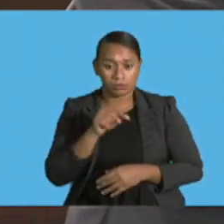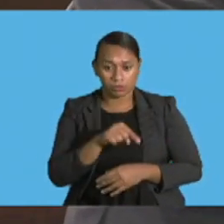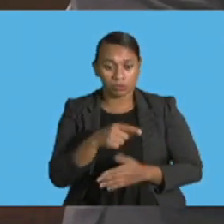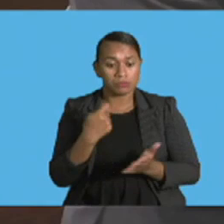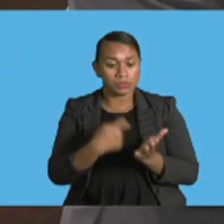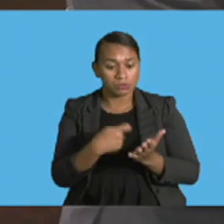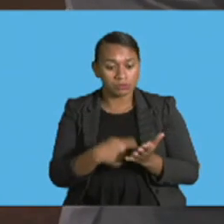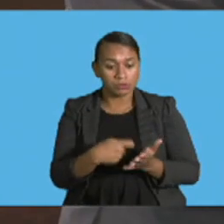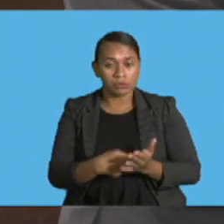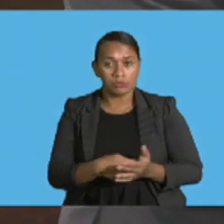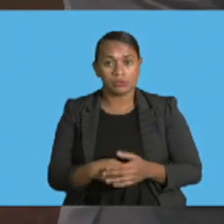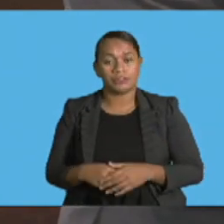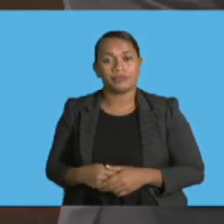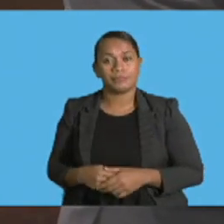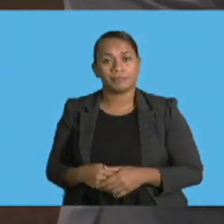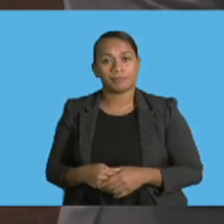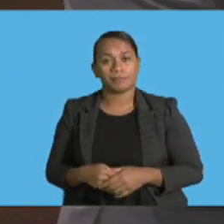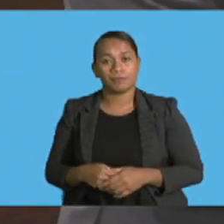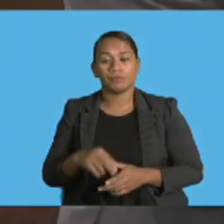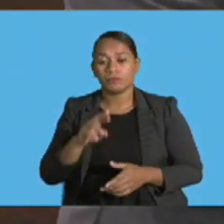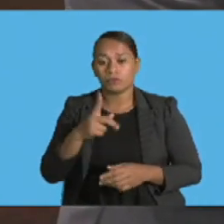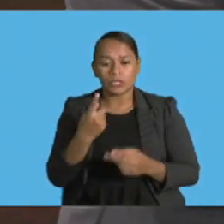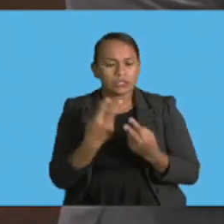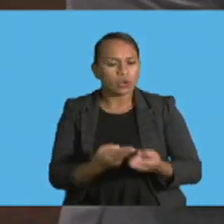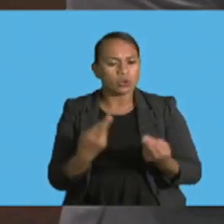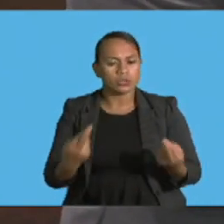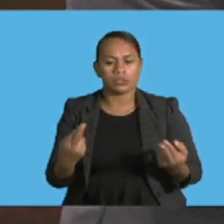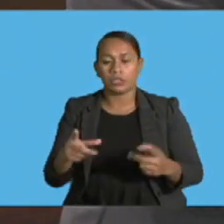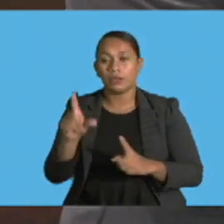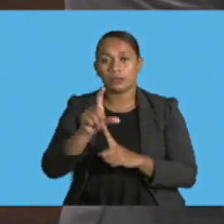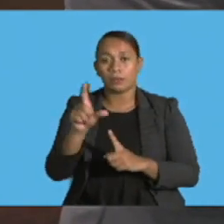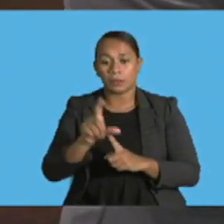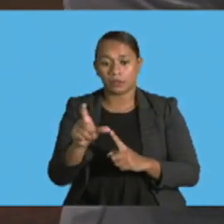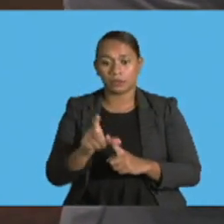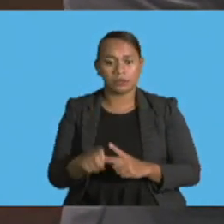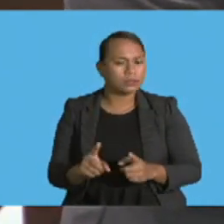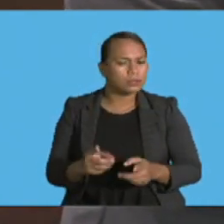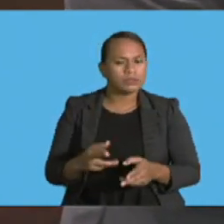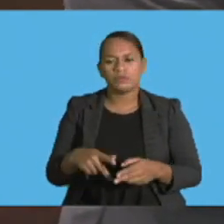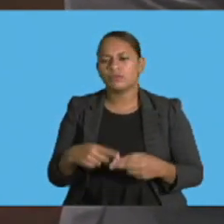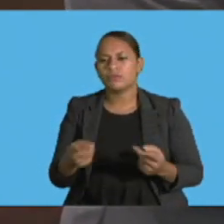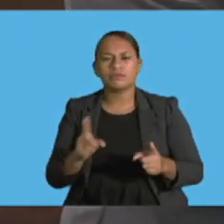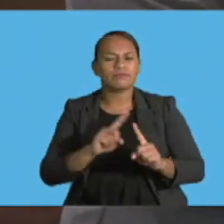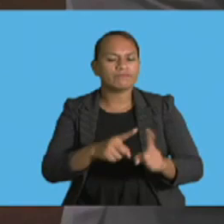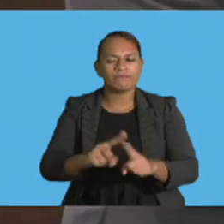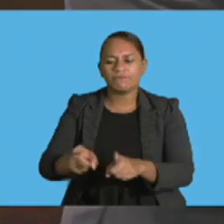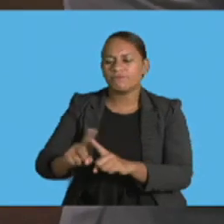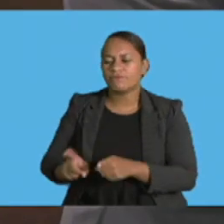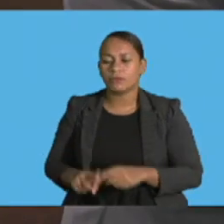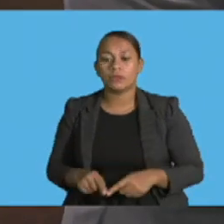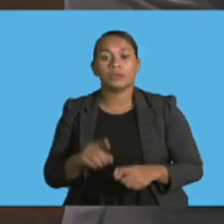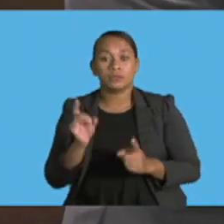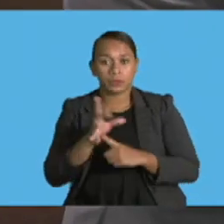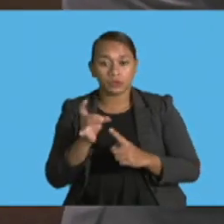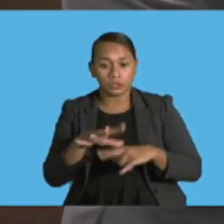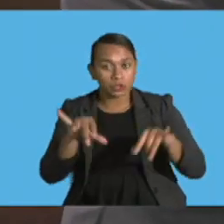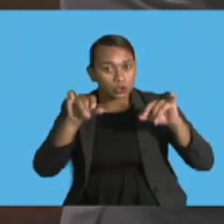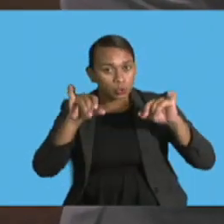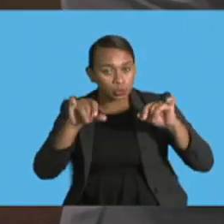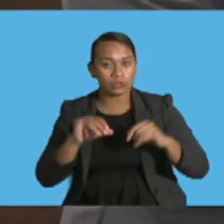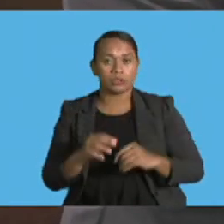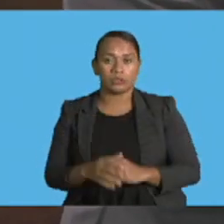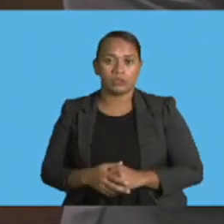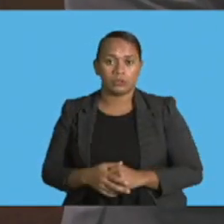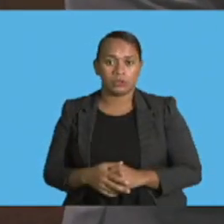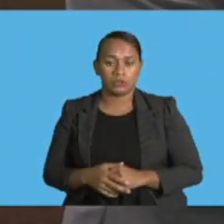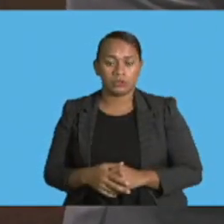$65.1 million capital expenditure has been allocated specifically to address issues related to cane